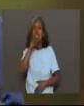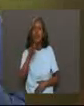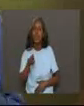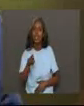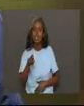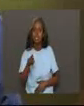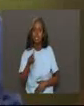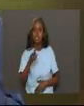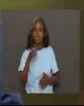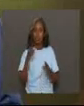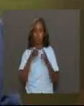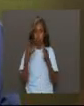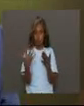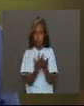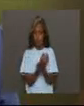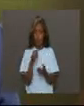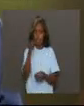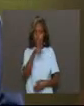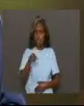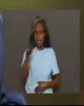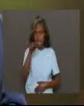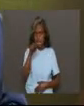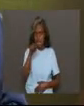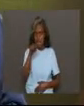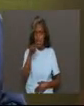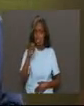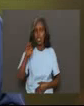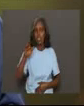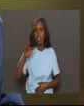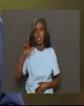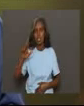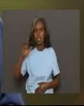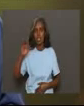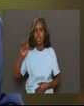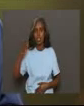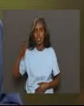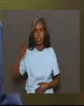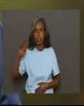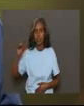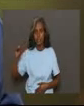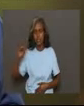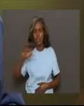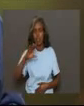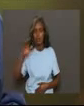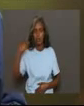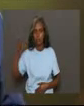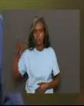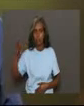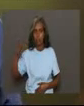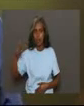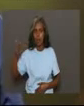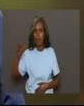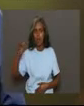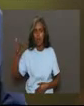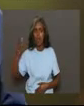equations that are used to produce circles, ellipses, parabolas,